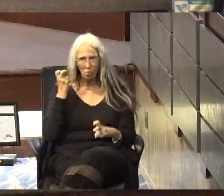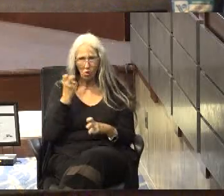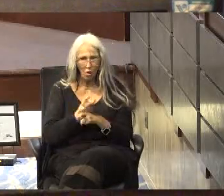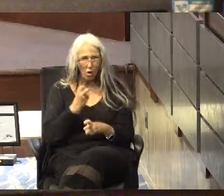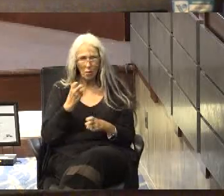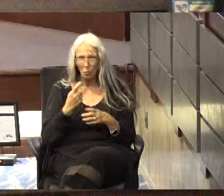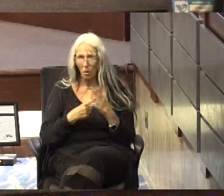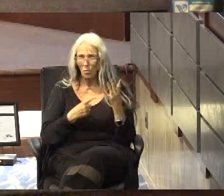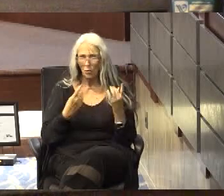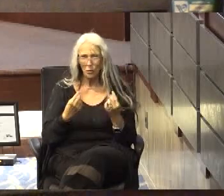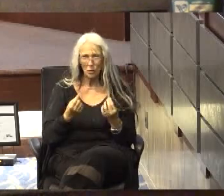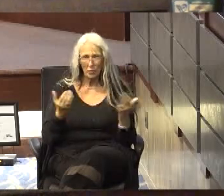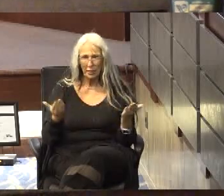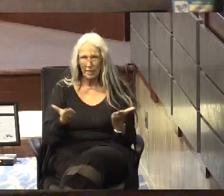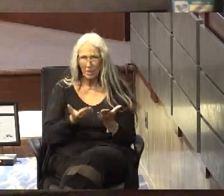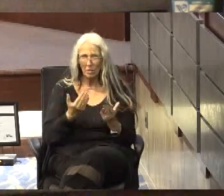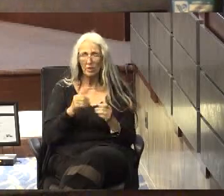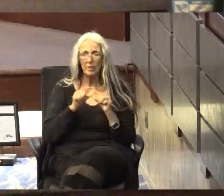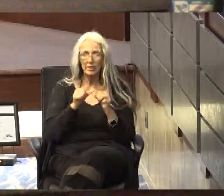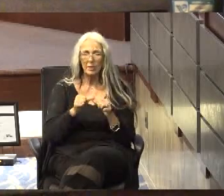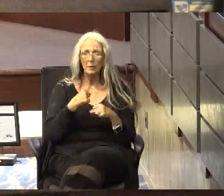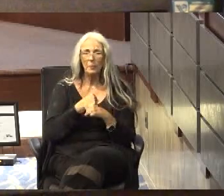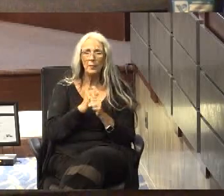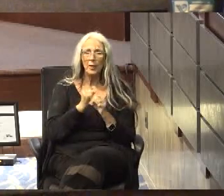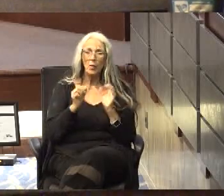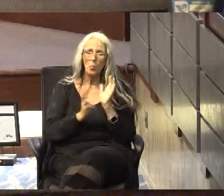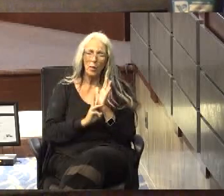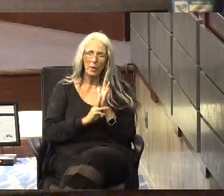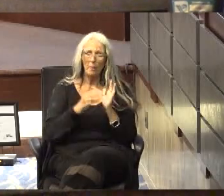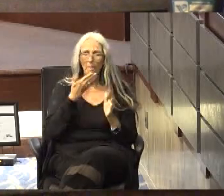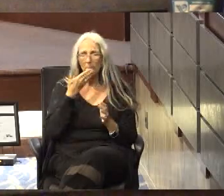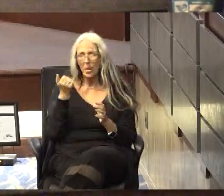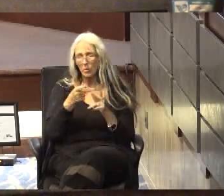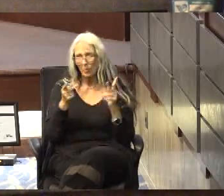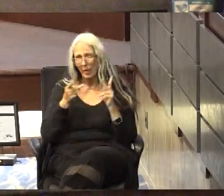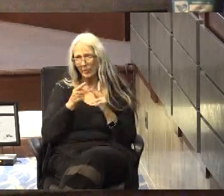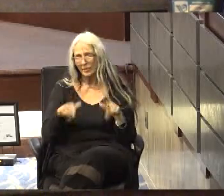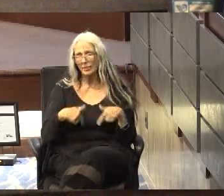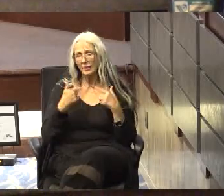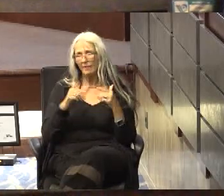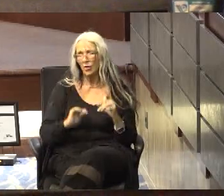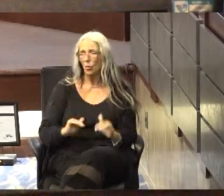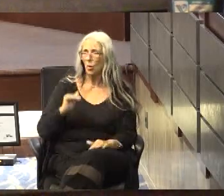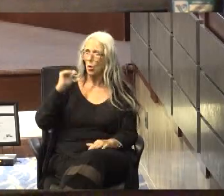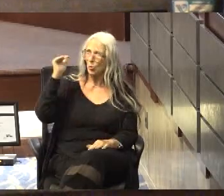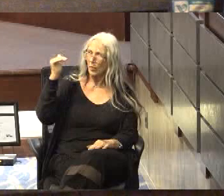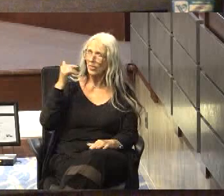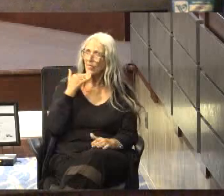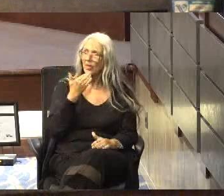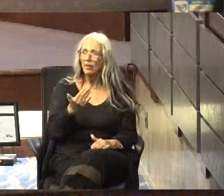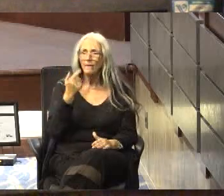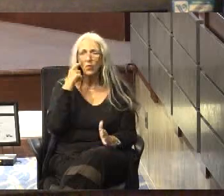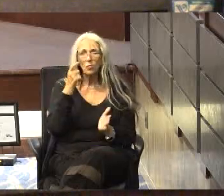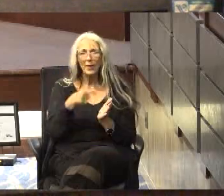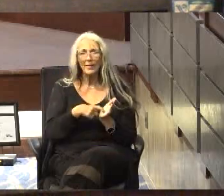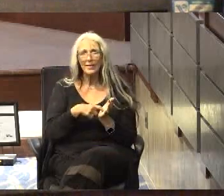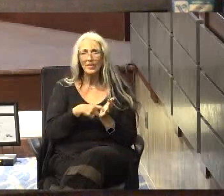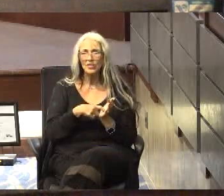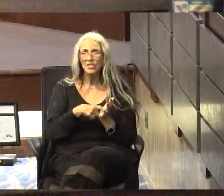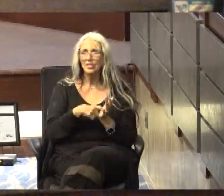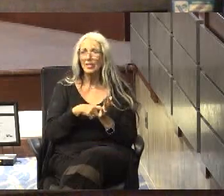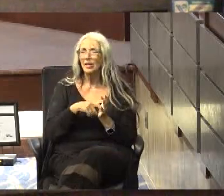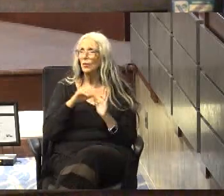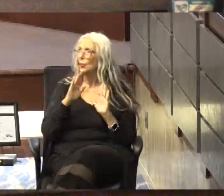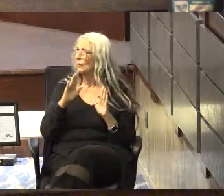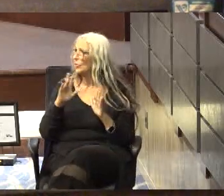here to continue to make Waco a better place for her to live and grow up. So thank you for this recognition. It's